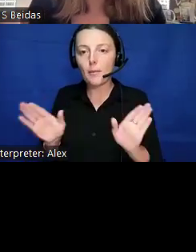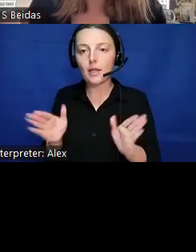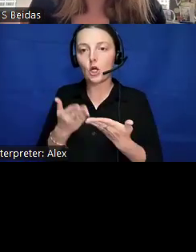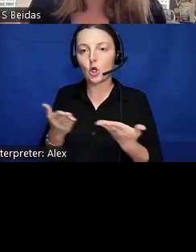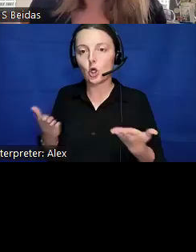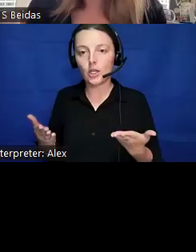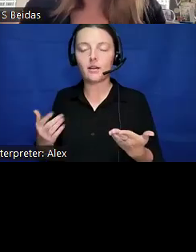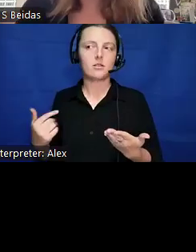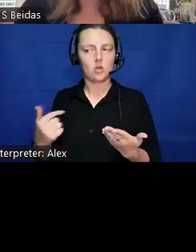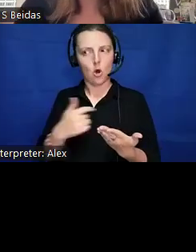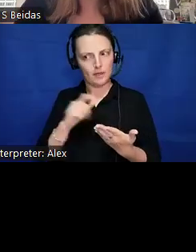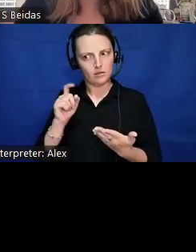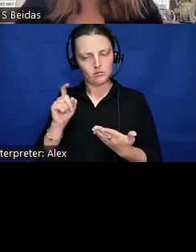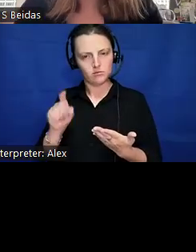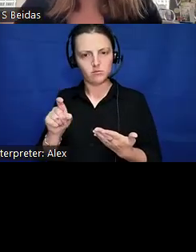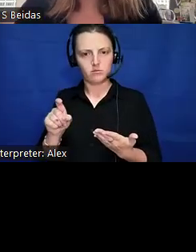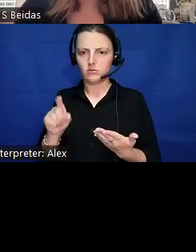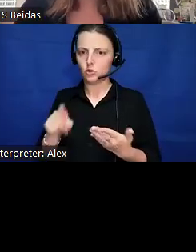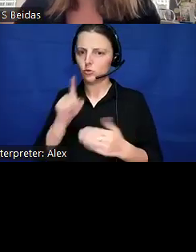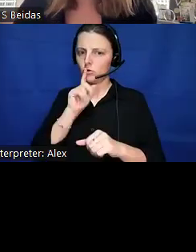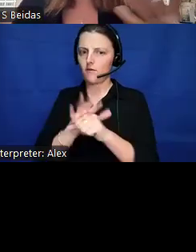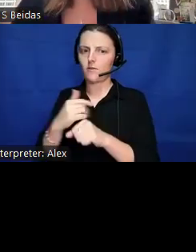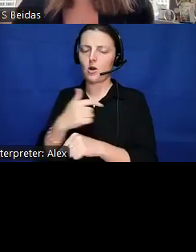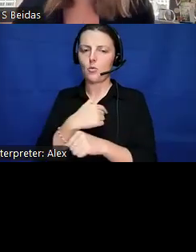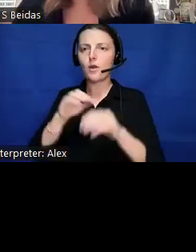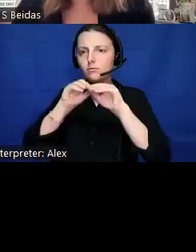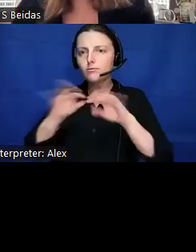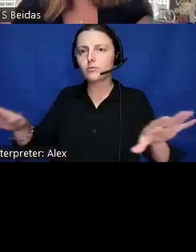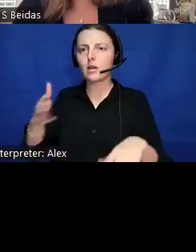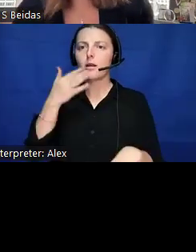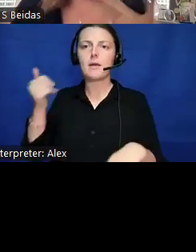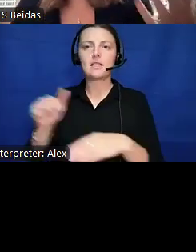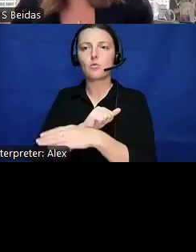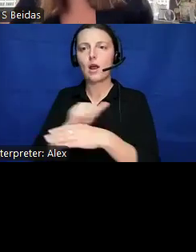we quickly get best practices out into the community, and vice